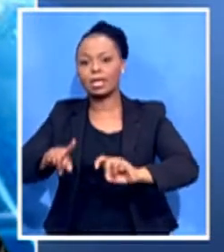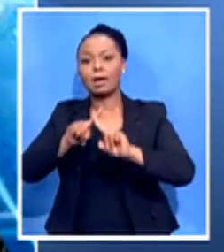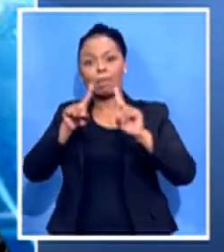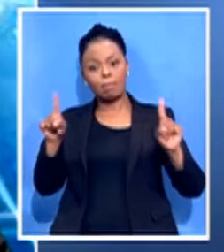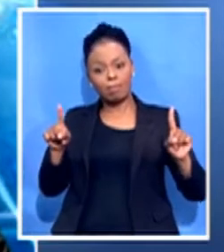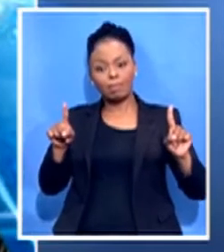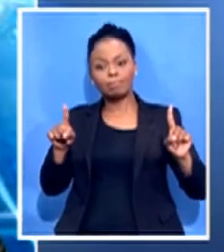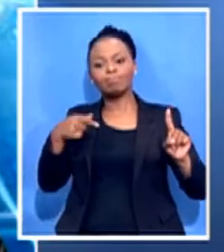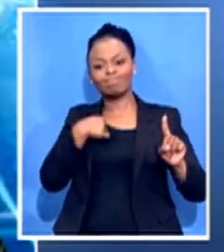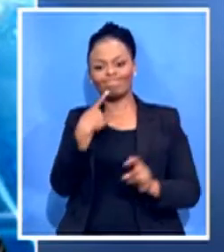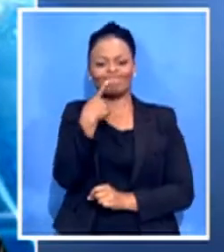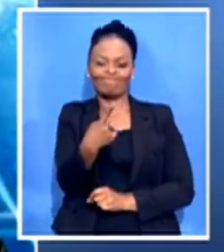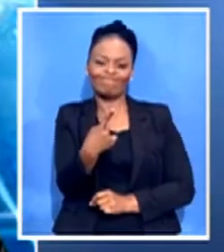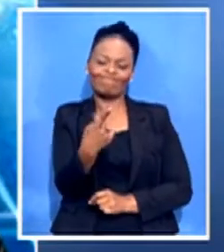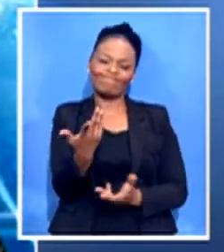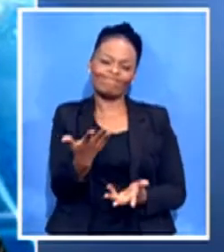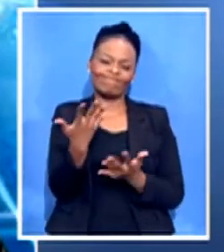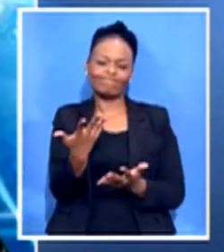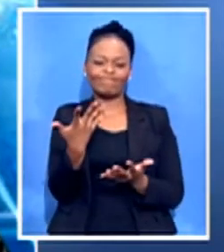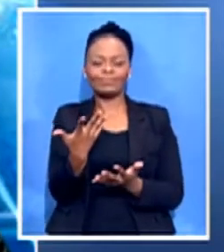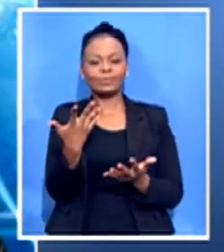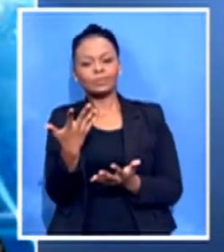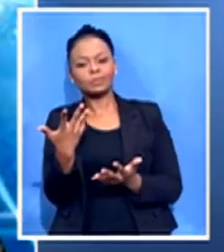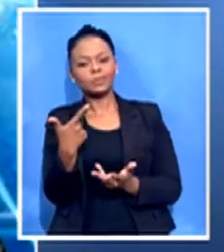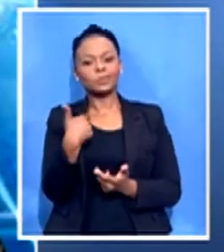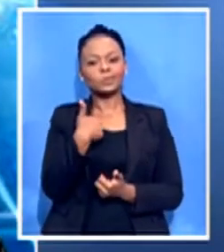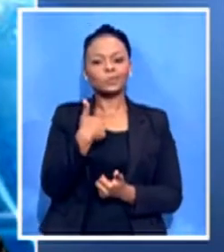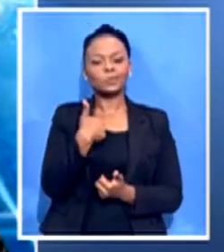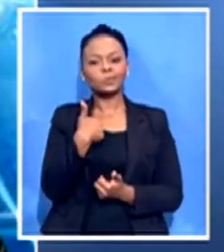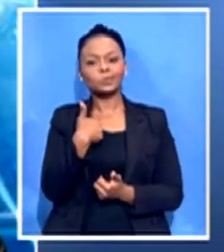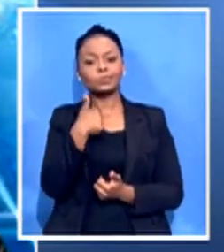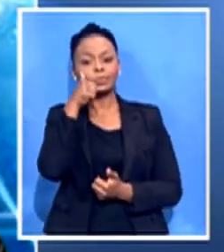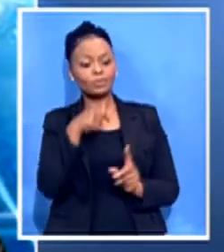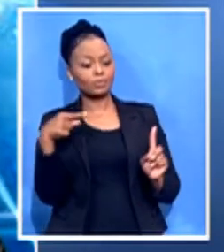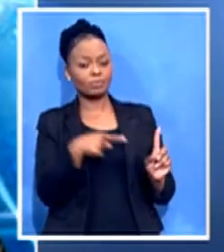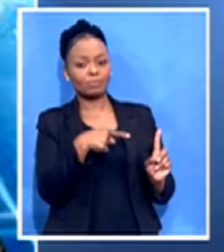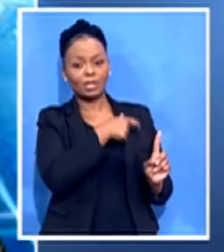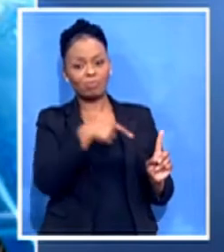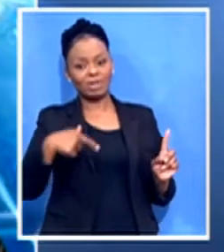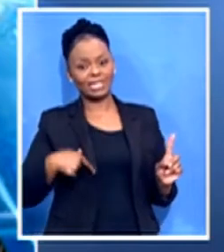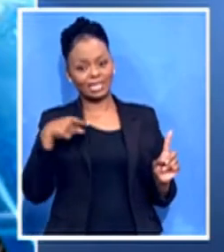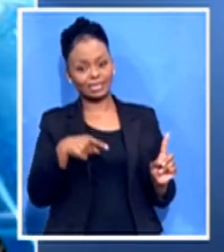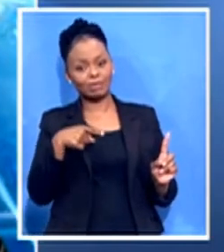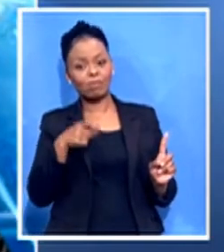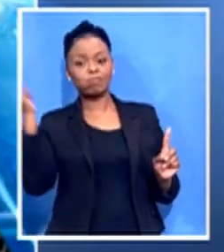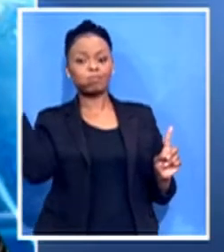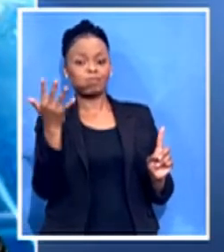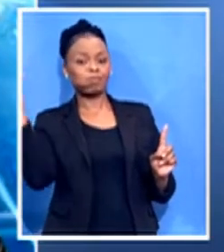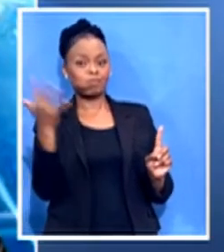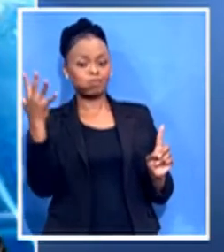it appears to me that when the president is making the pronouncements that he has